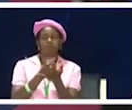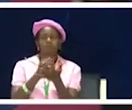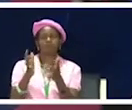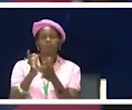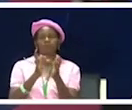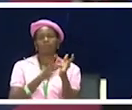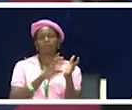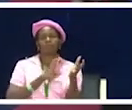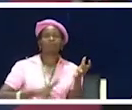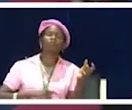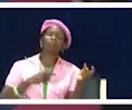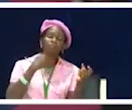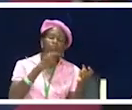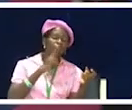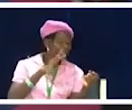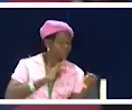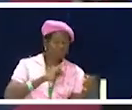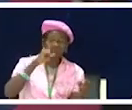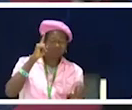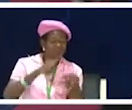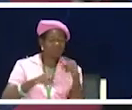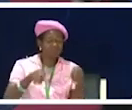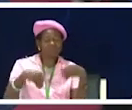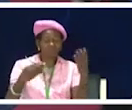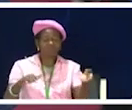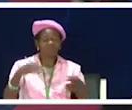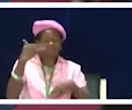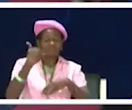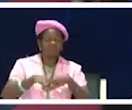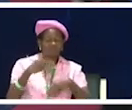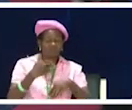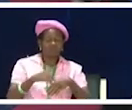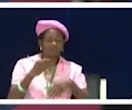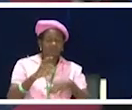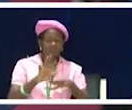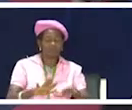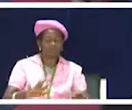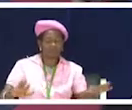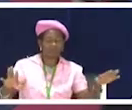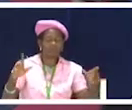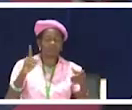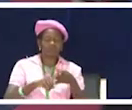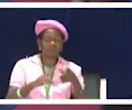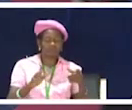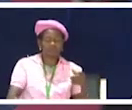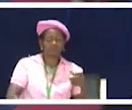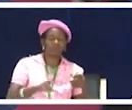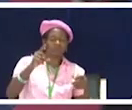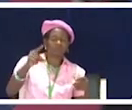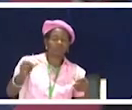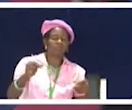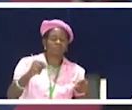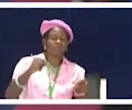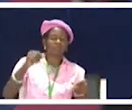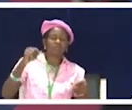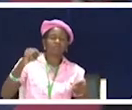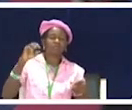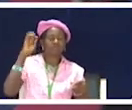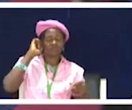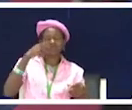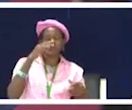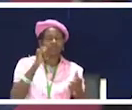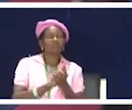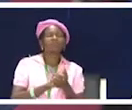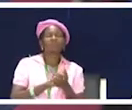Jesus Christ told her, I cannot give the bread of children to dogs. He said,